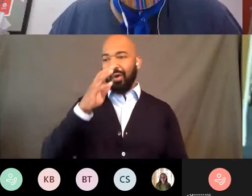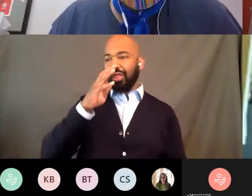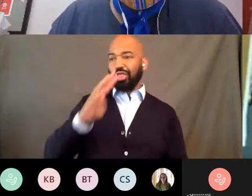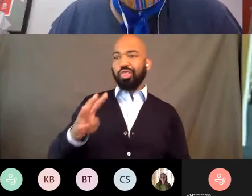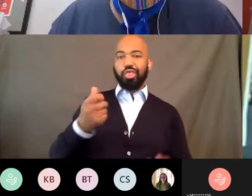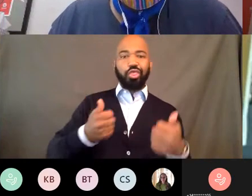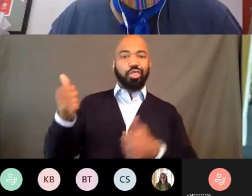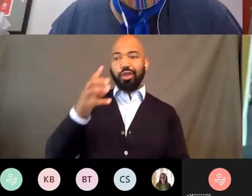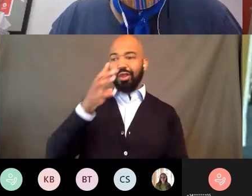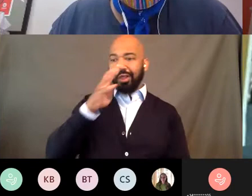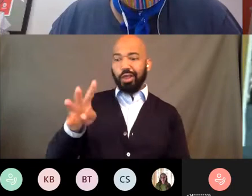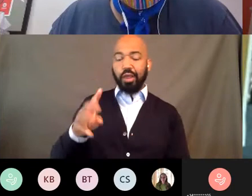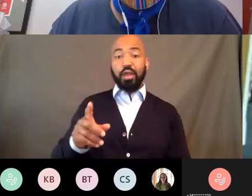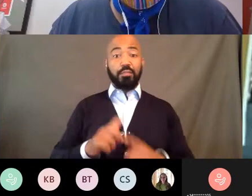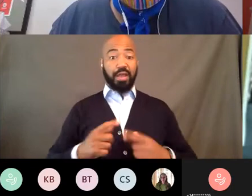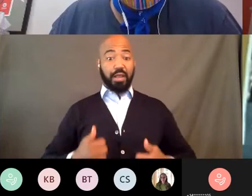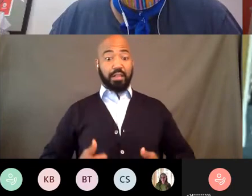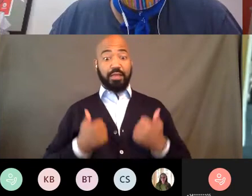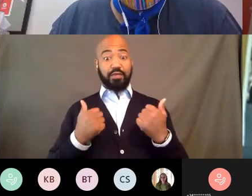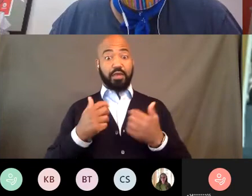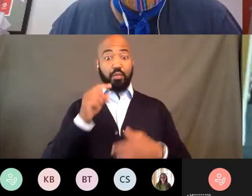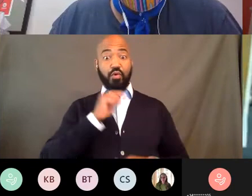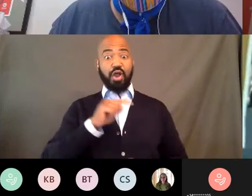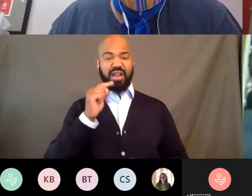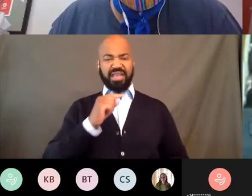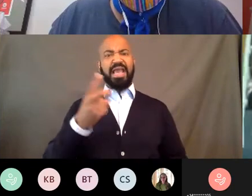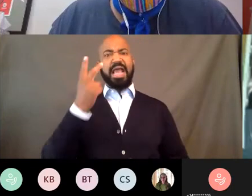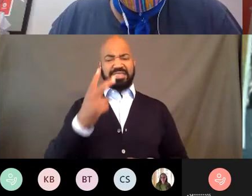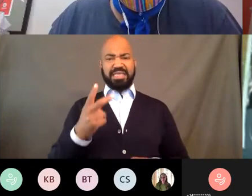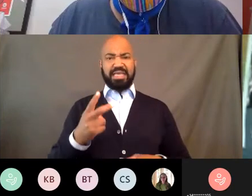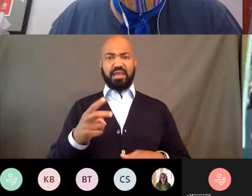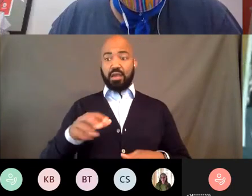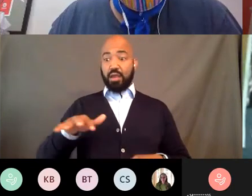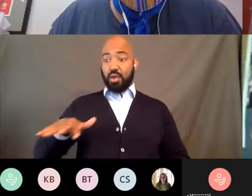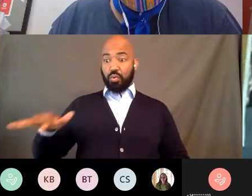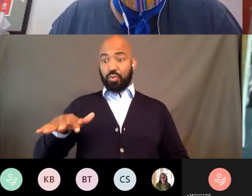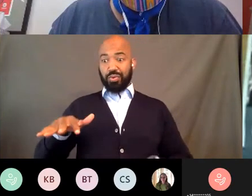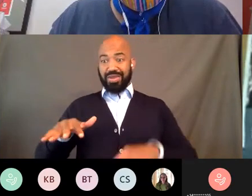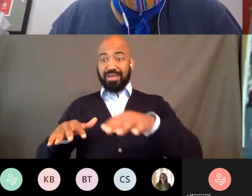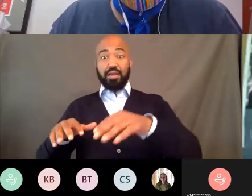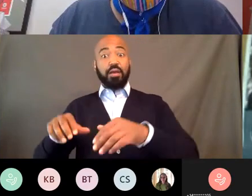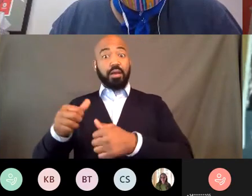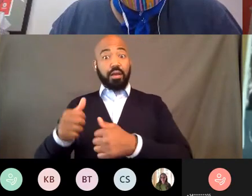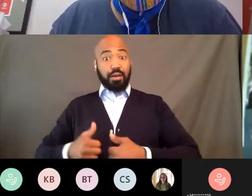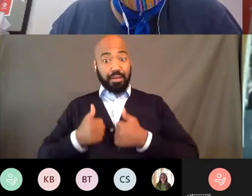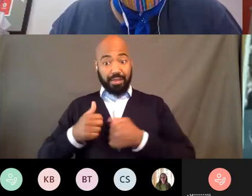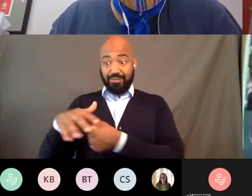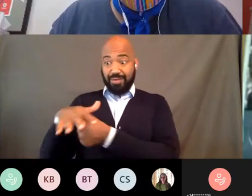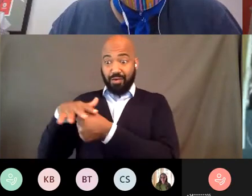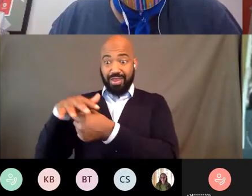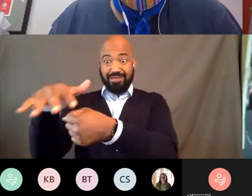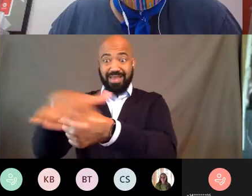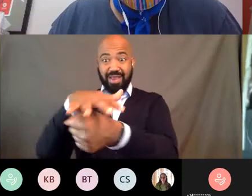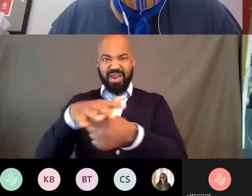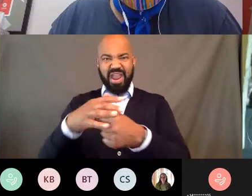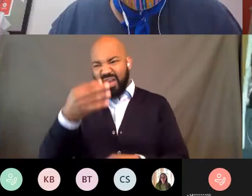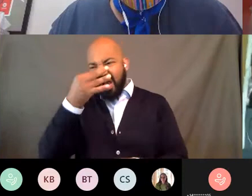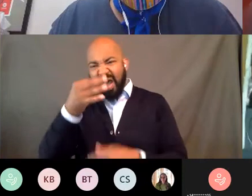stark contrast between going from different neighborhoods that are so close to one another, and then recognizing